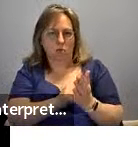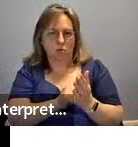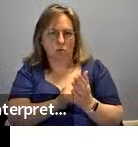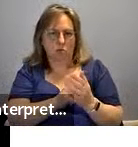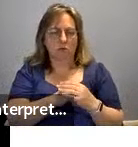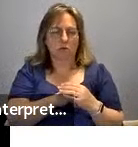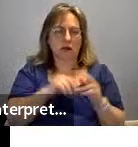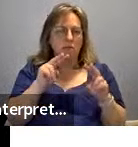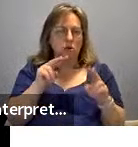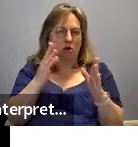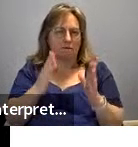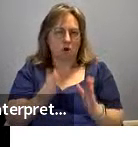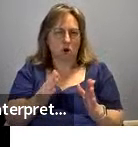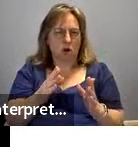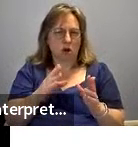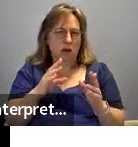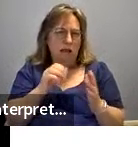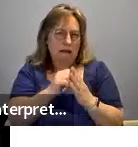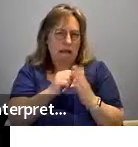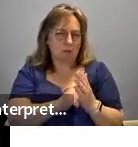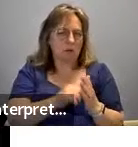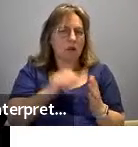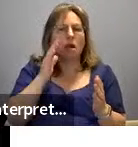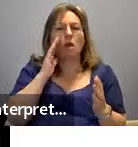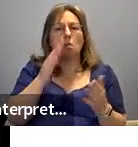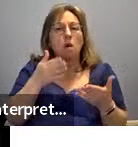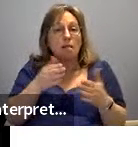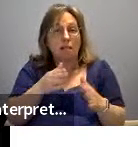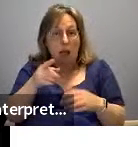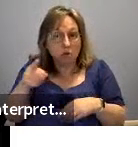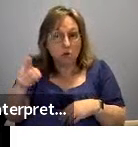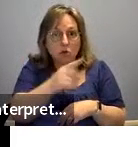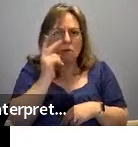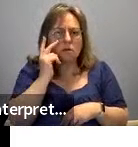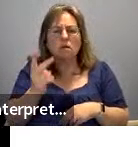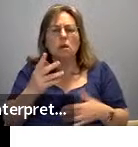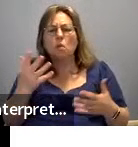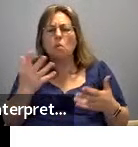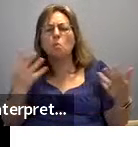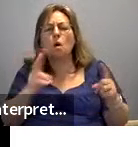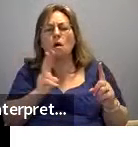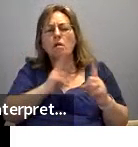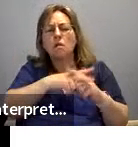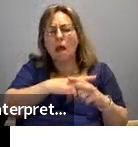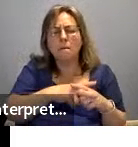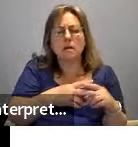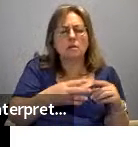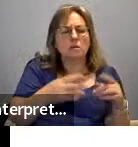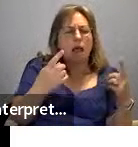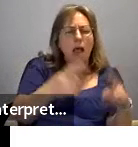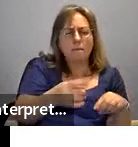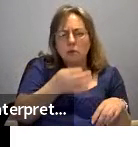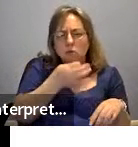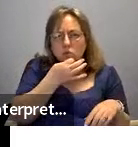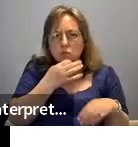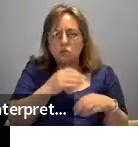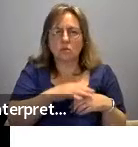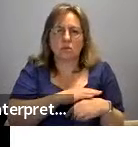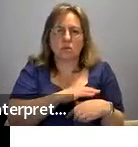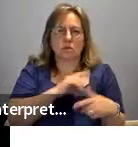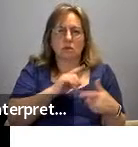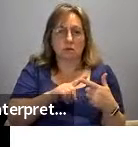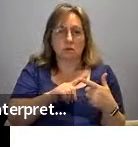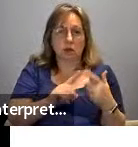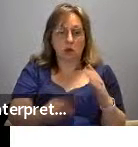observer account will allow you to see what upcoming assignments your student has, the scores